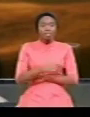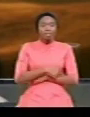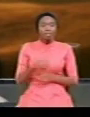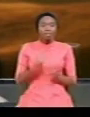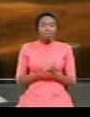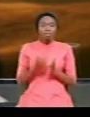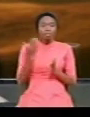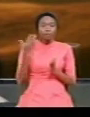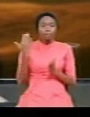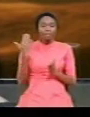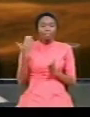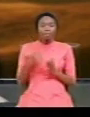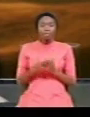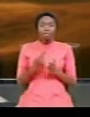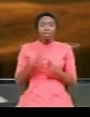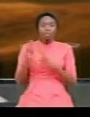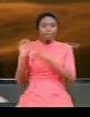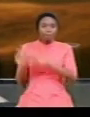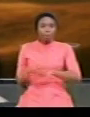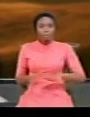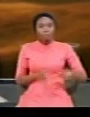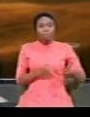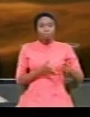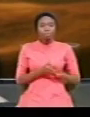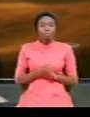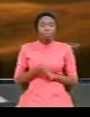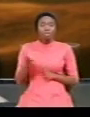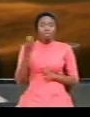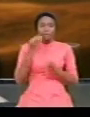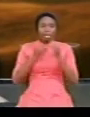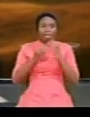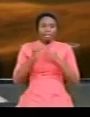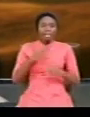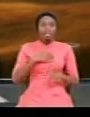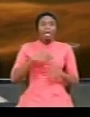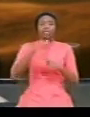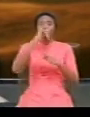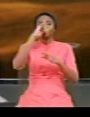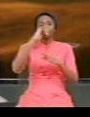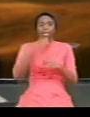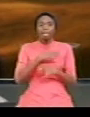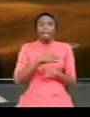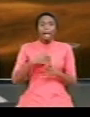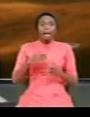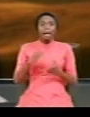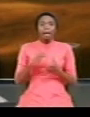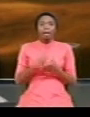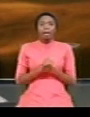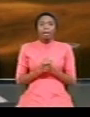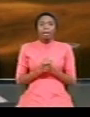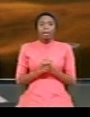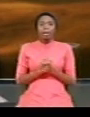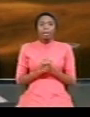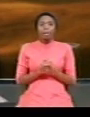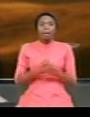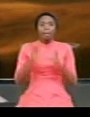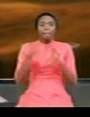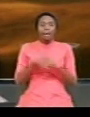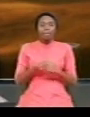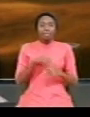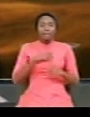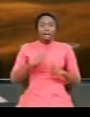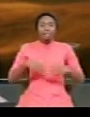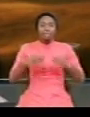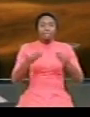that were before the flood, they were eating and drinking,